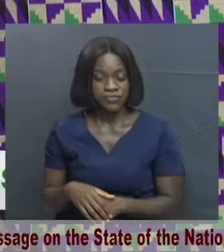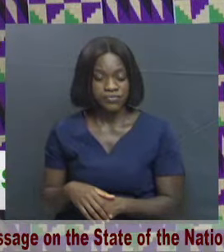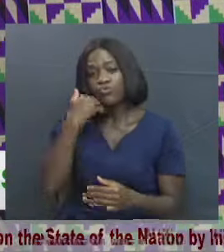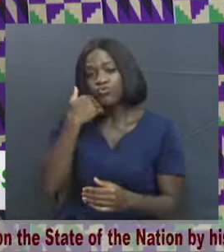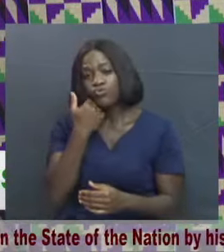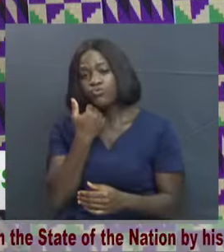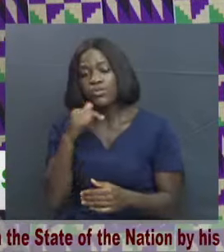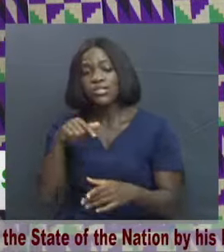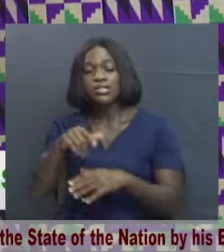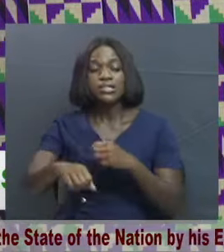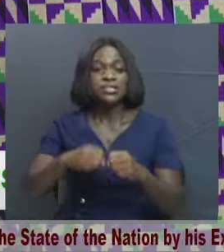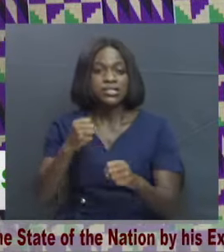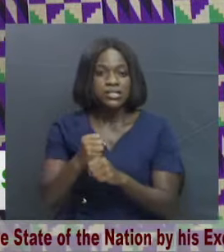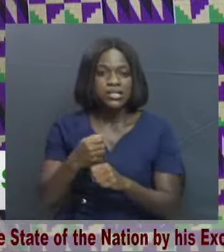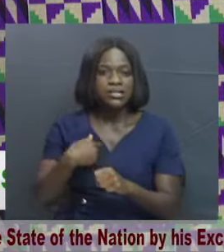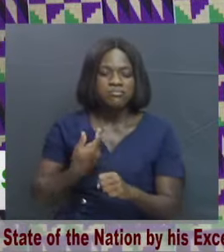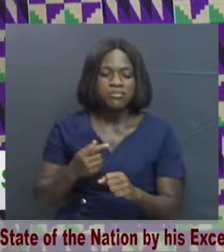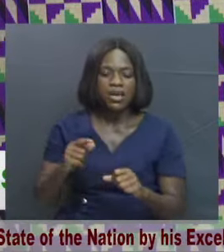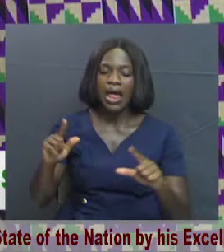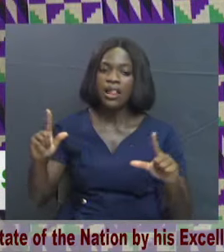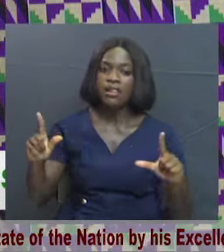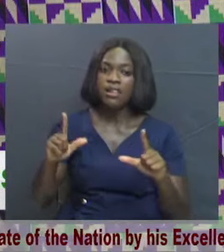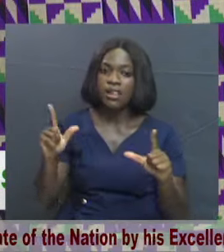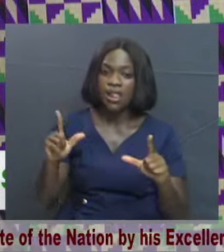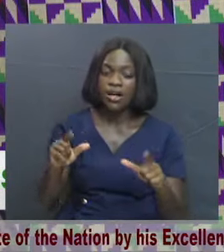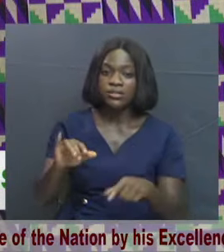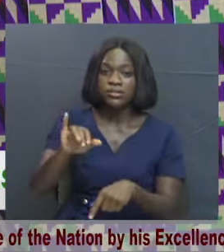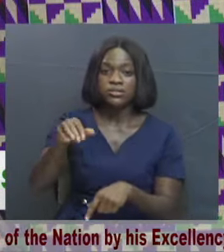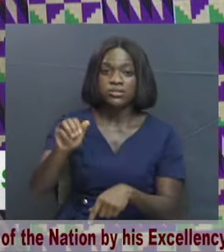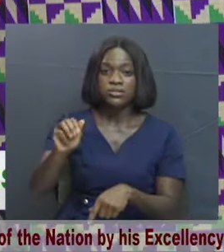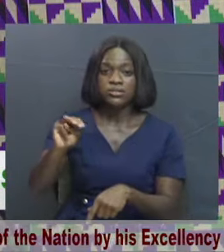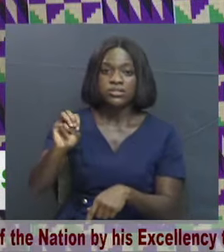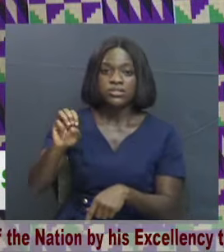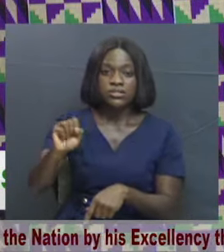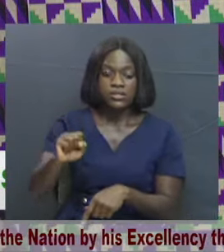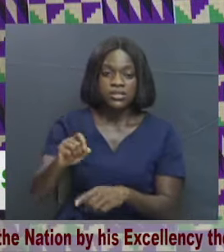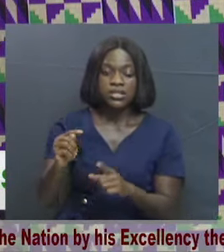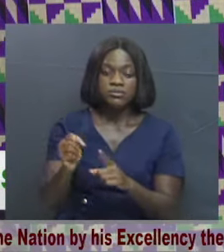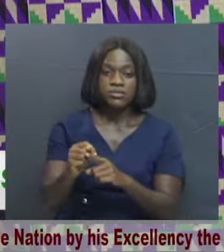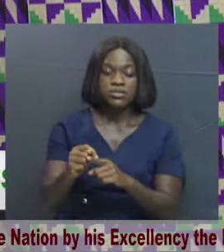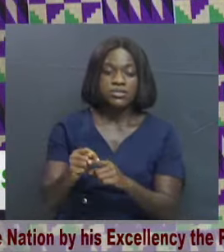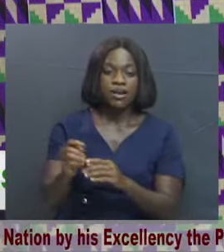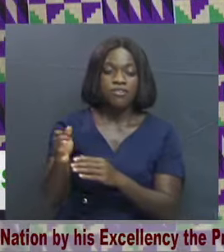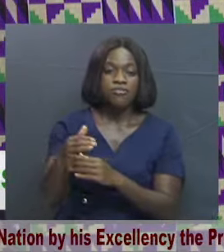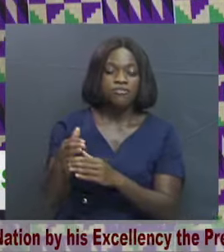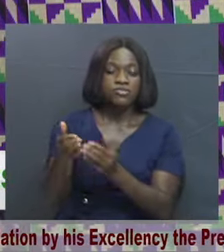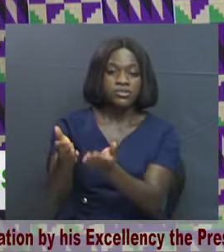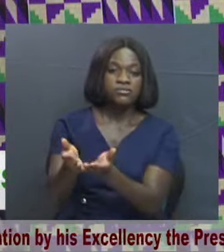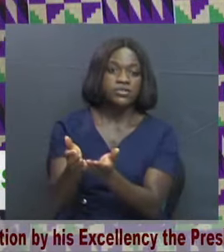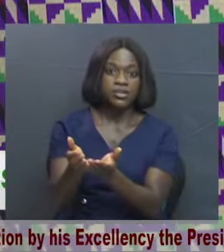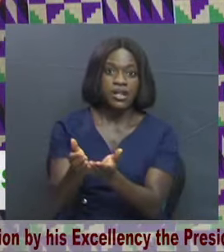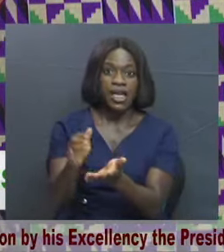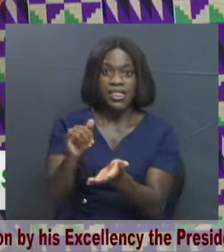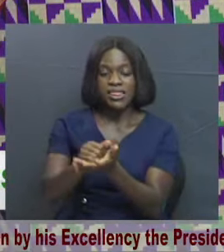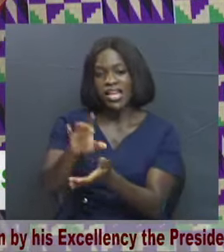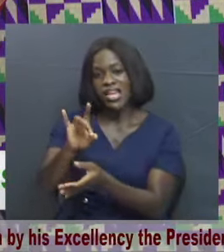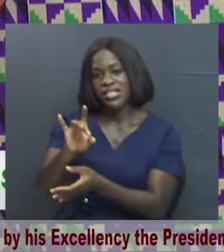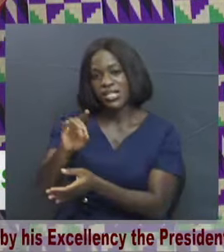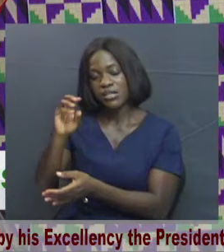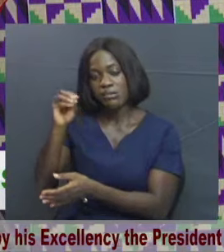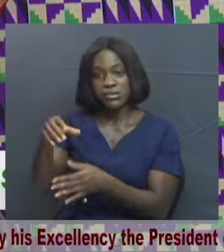year I will also commission the Jamestown Fishing Harbor which currently stands at 88%